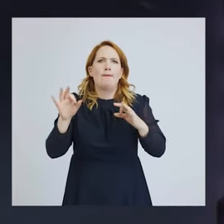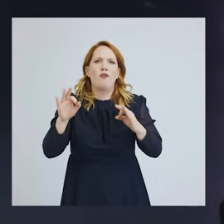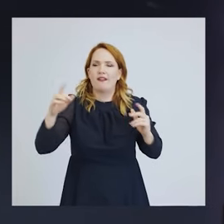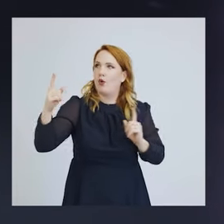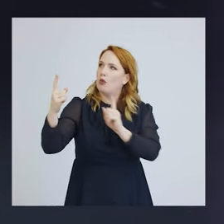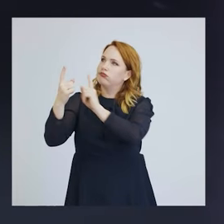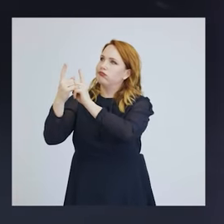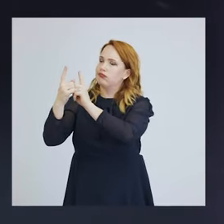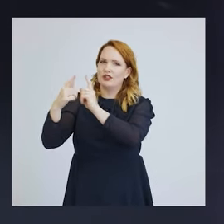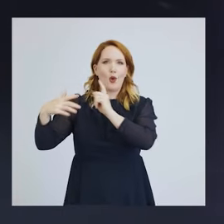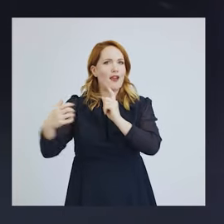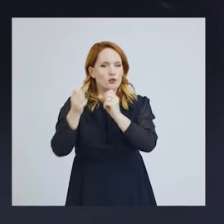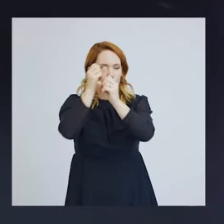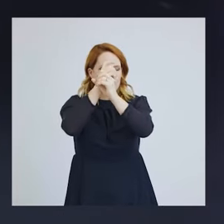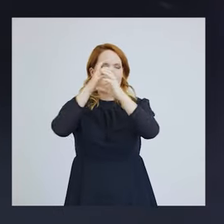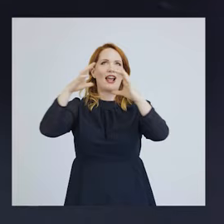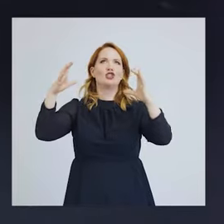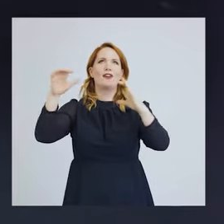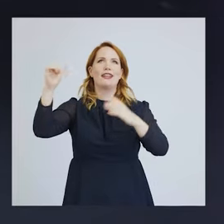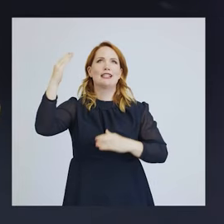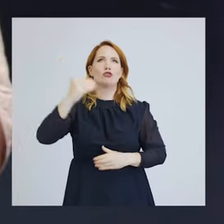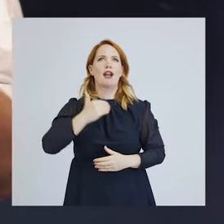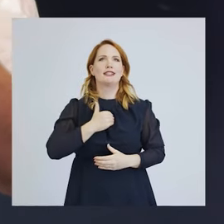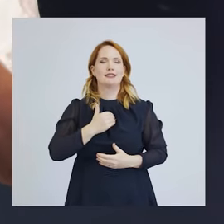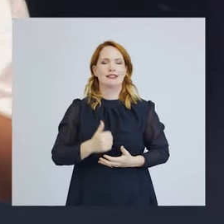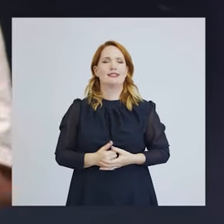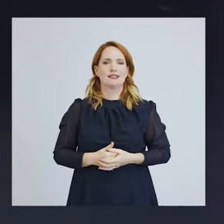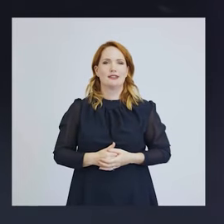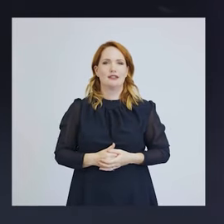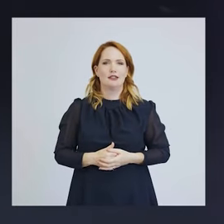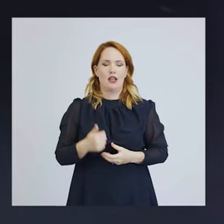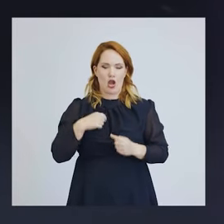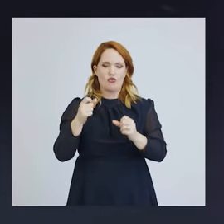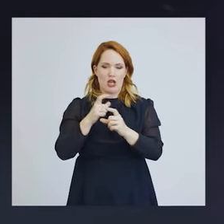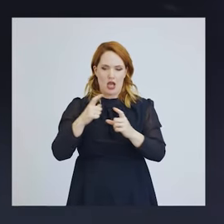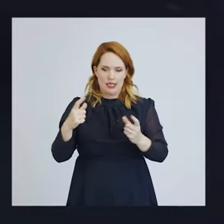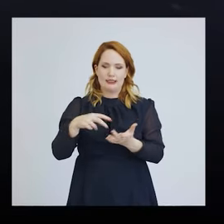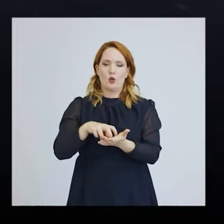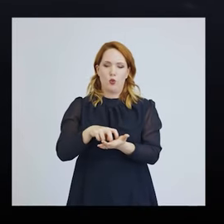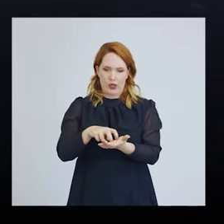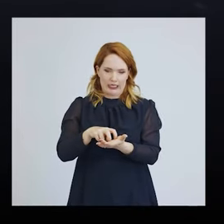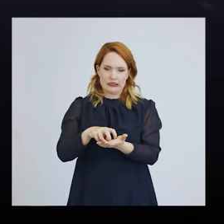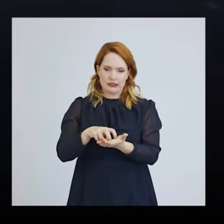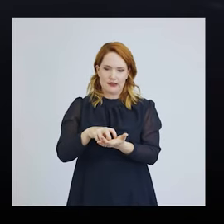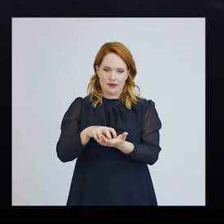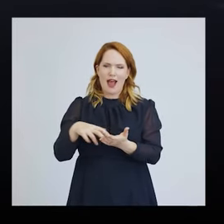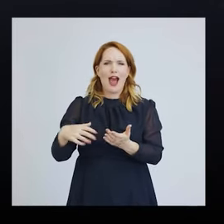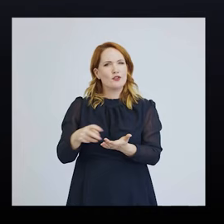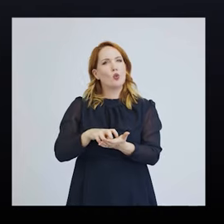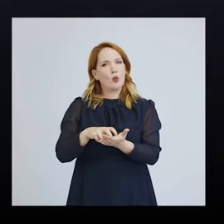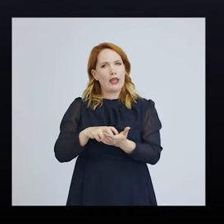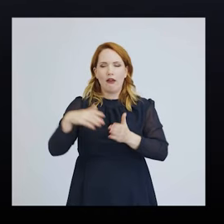taskmaster, I couldn't come to him in any state. And so I had to have a revelation of God's grace. I also decided